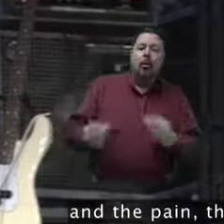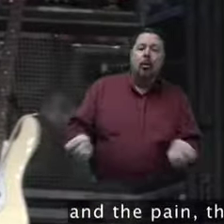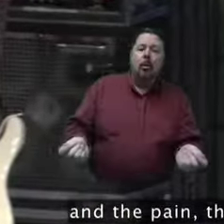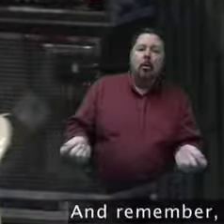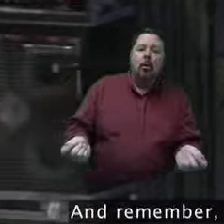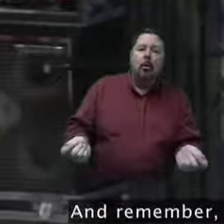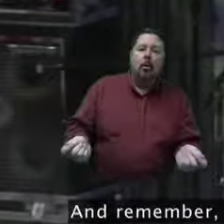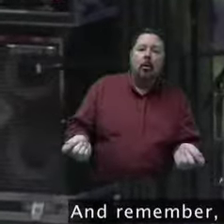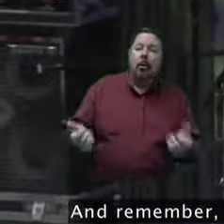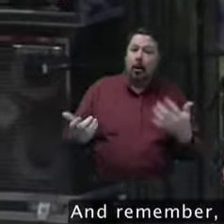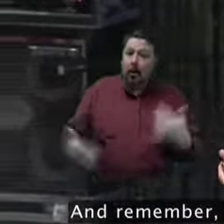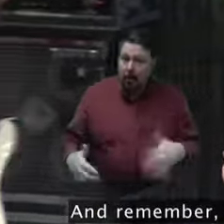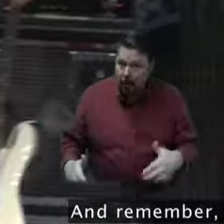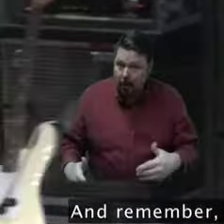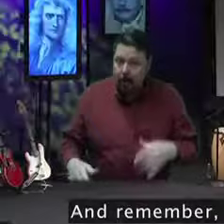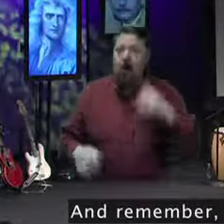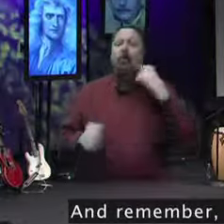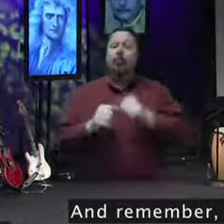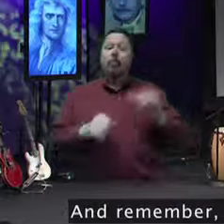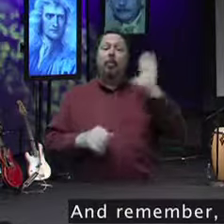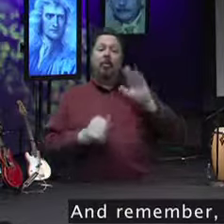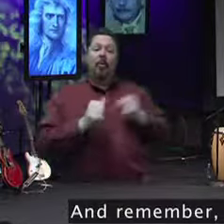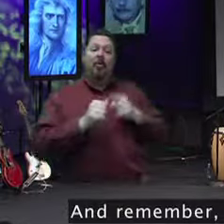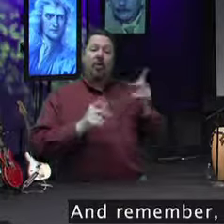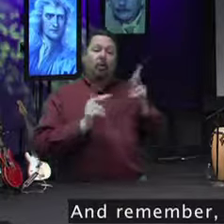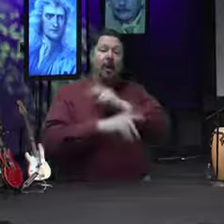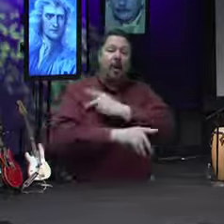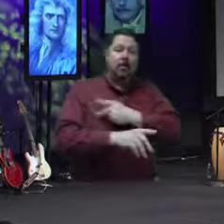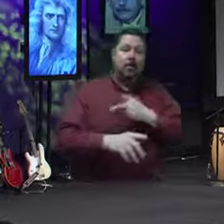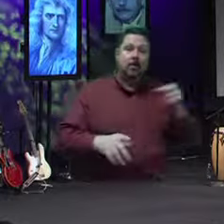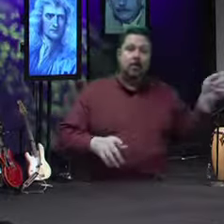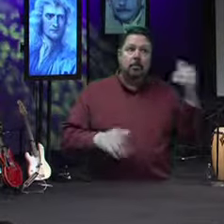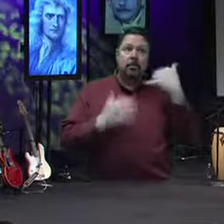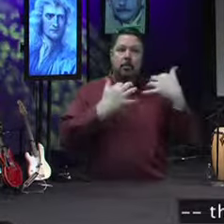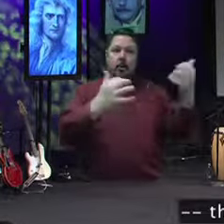the clenching spasm is relieved. I remember my first patient who came in.